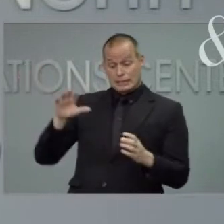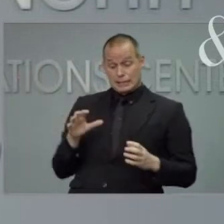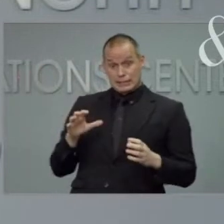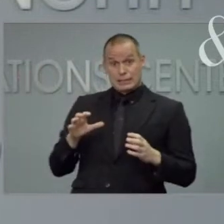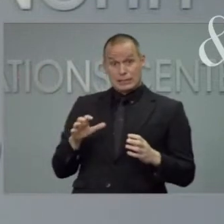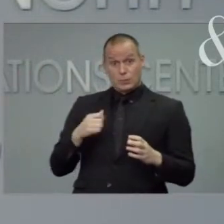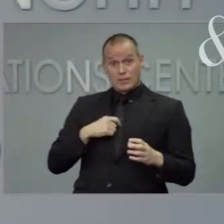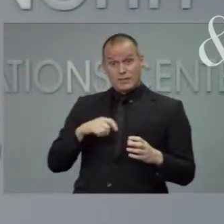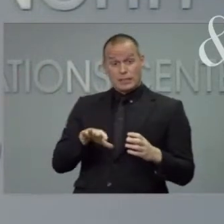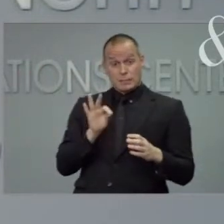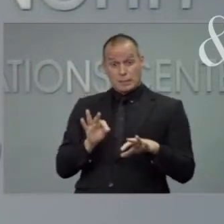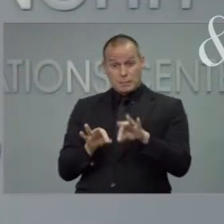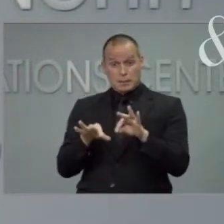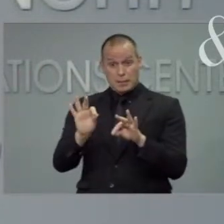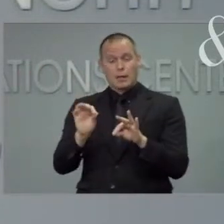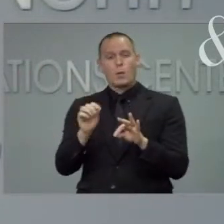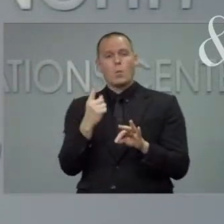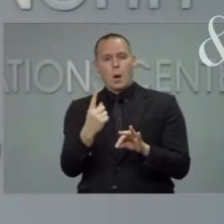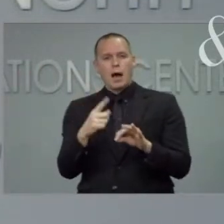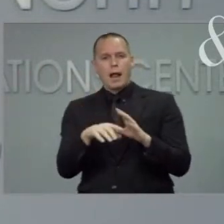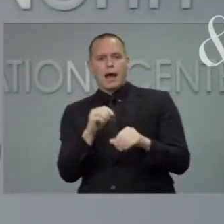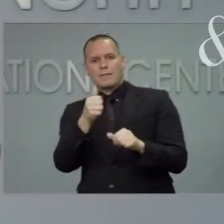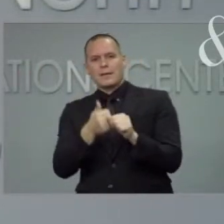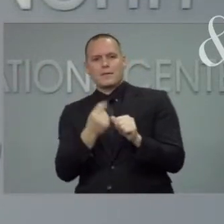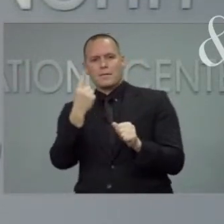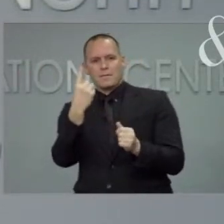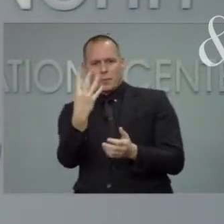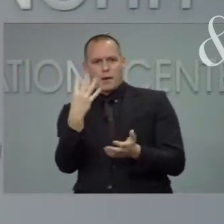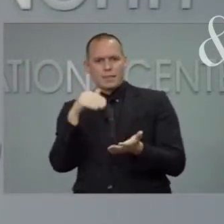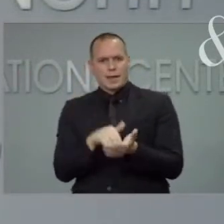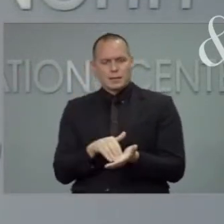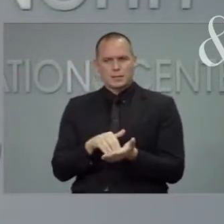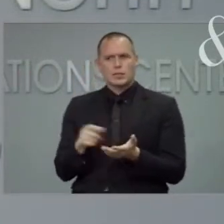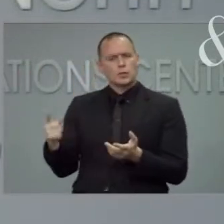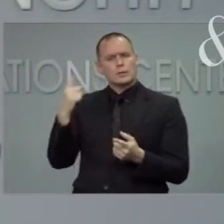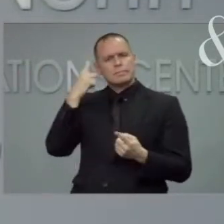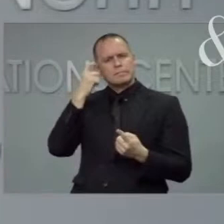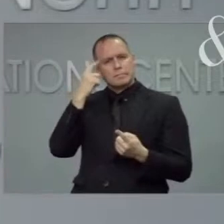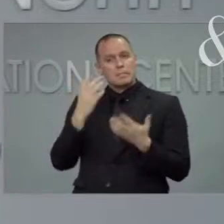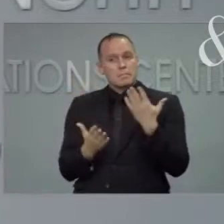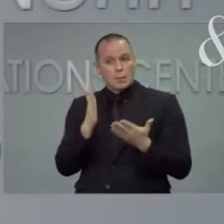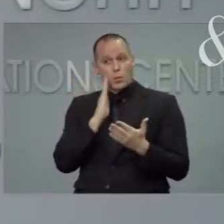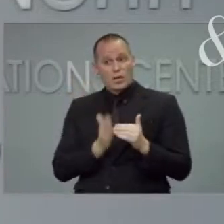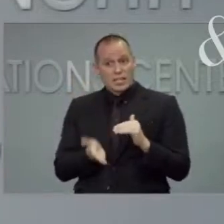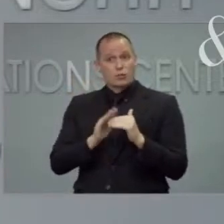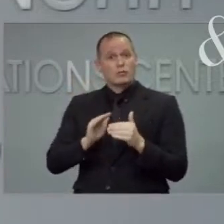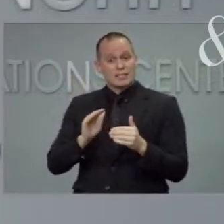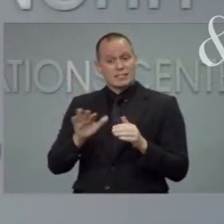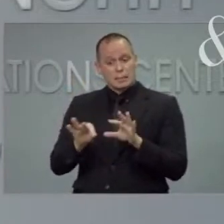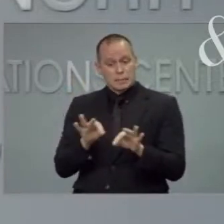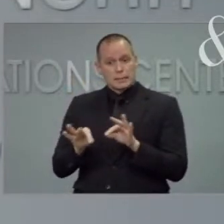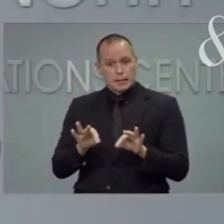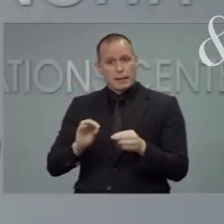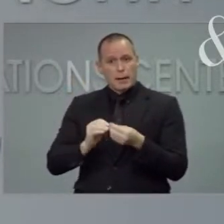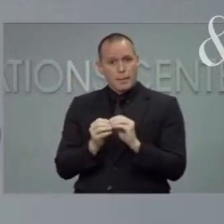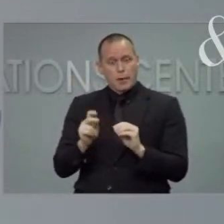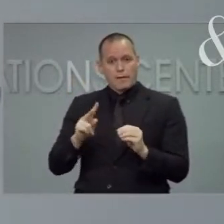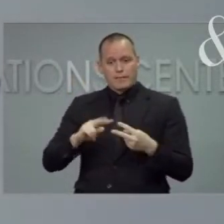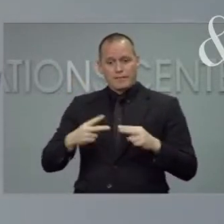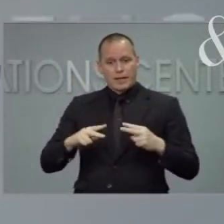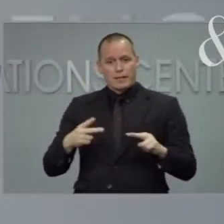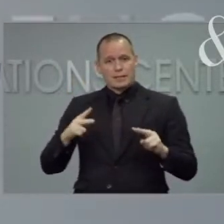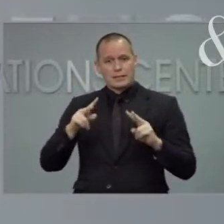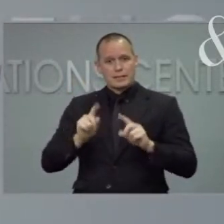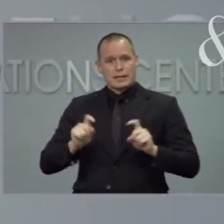for a variant. Are there any plans to scale up this level of testing? There's some states that are doing 5 out of every